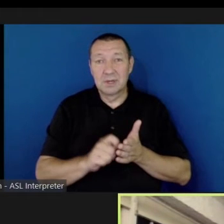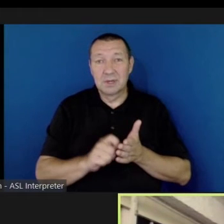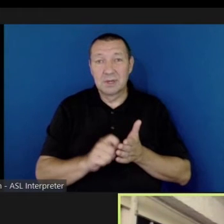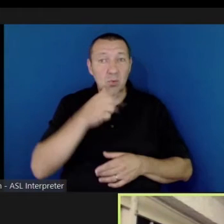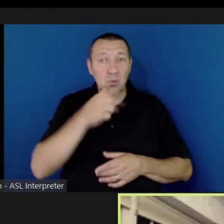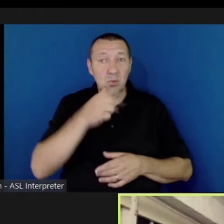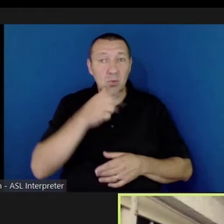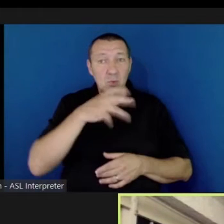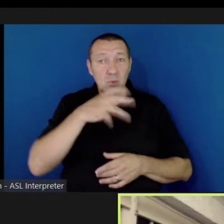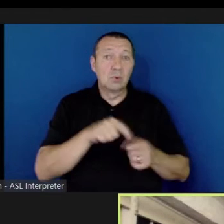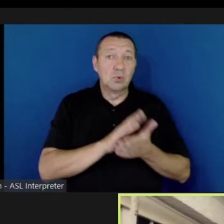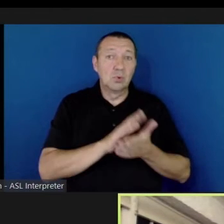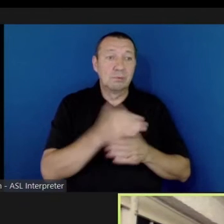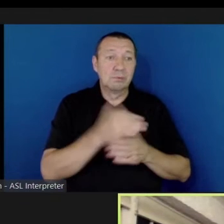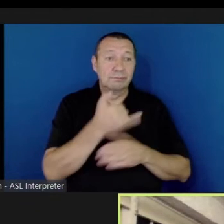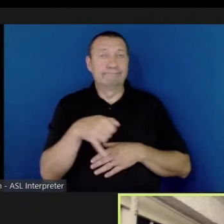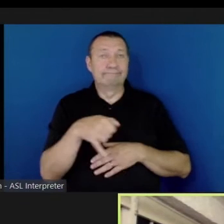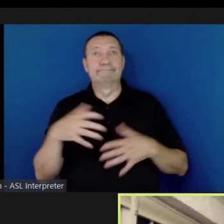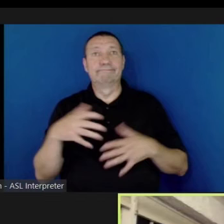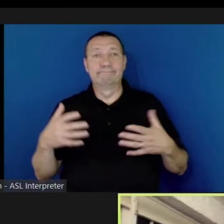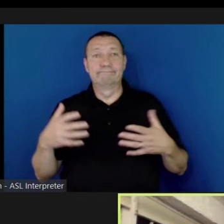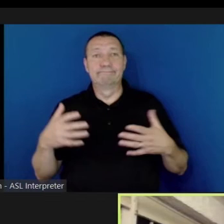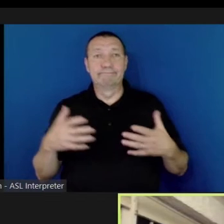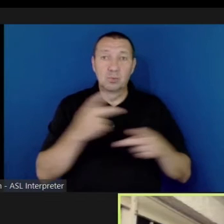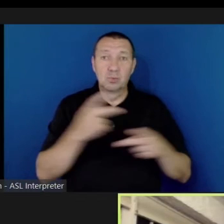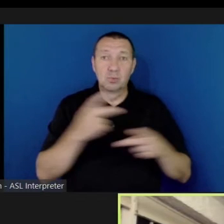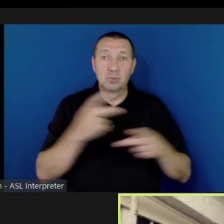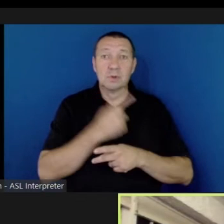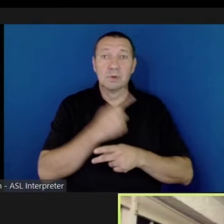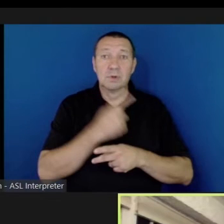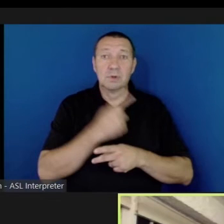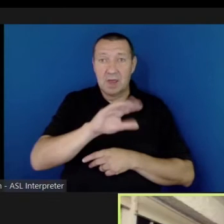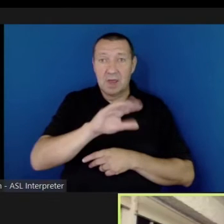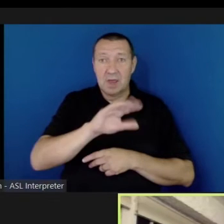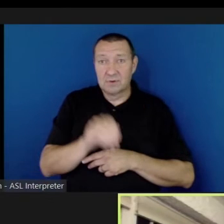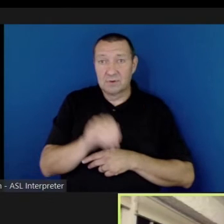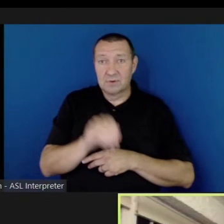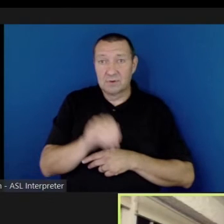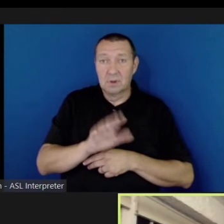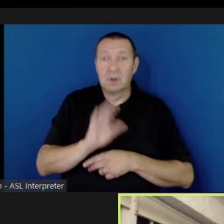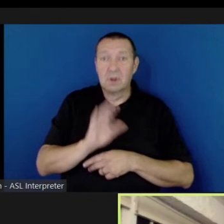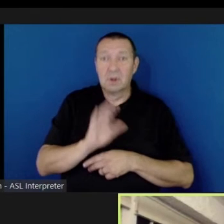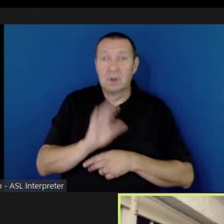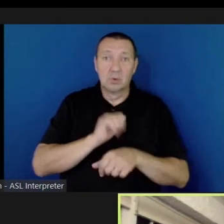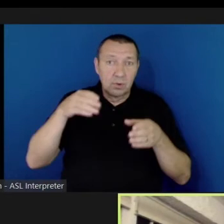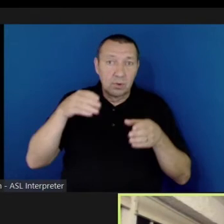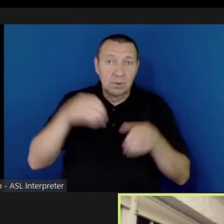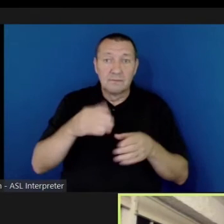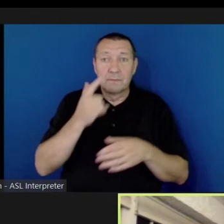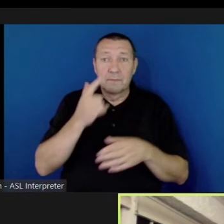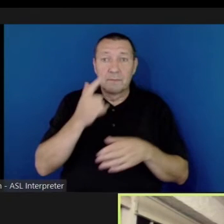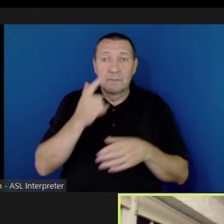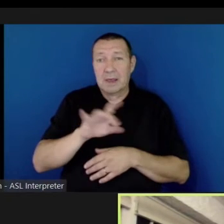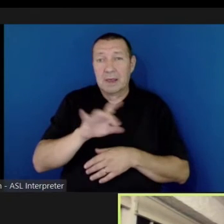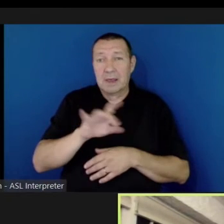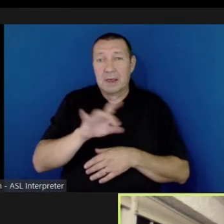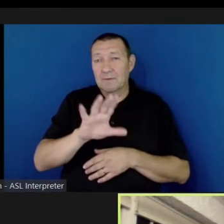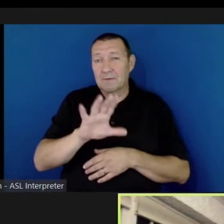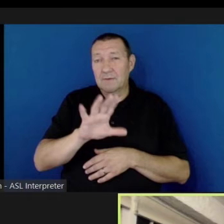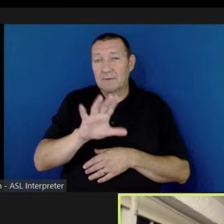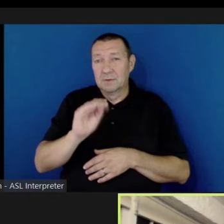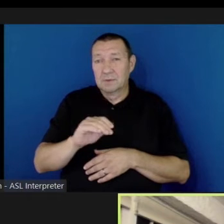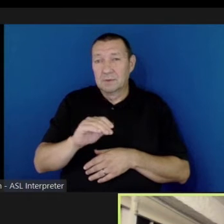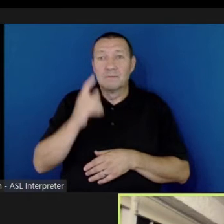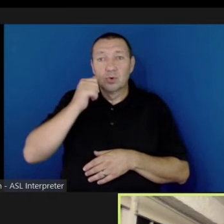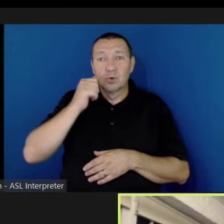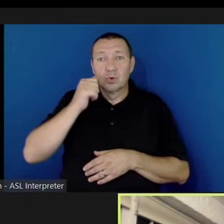situation is even more extreme in rural Africa, where our work is focused, where 85% of adolescent girls are dropping